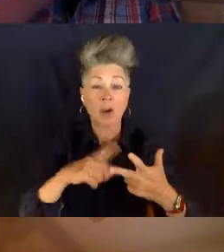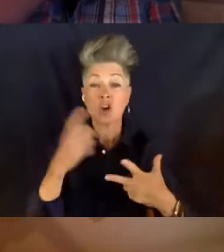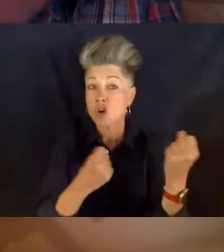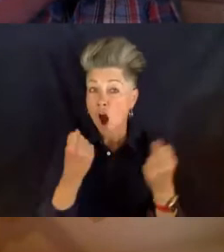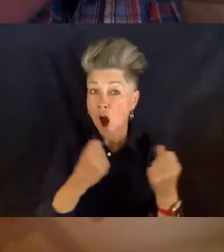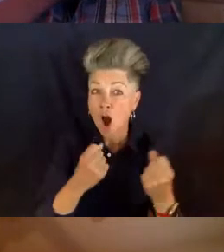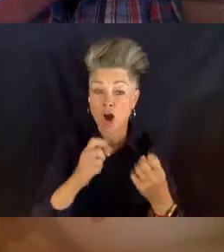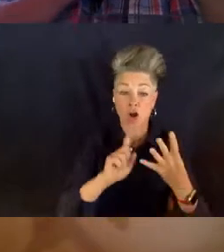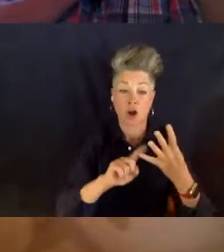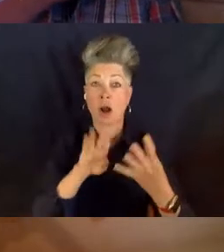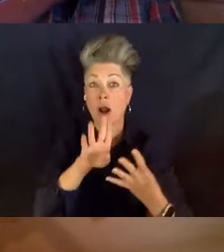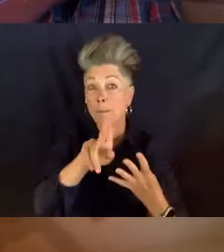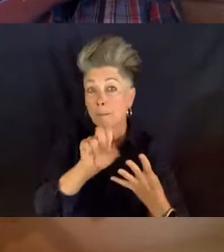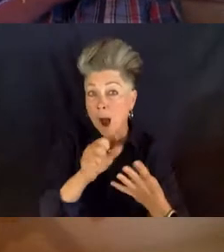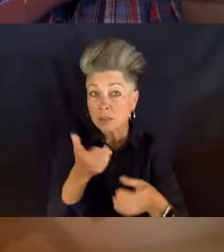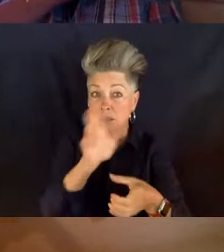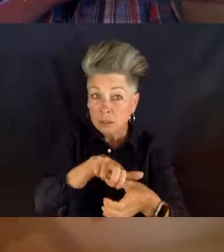on the bus,